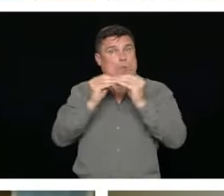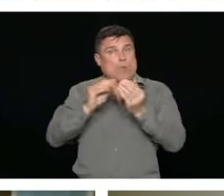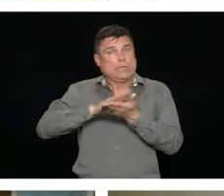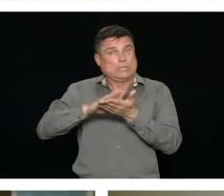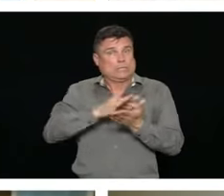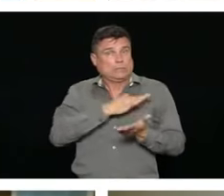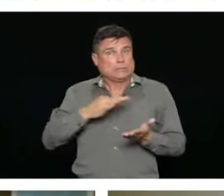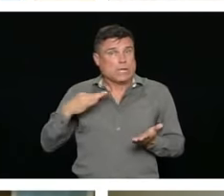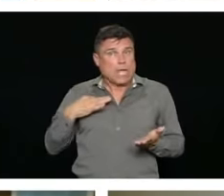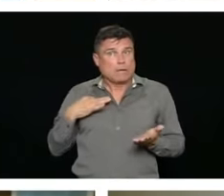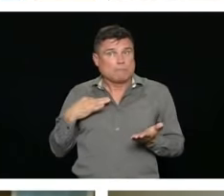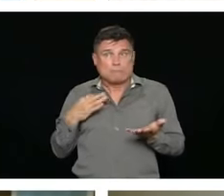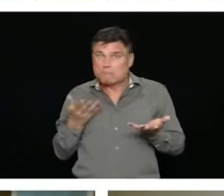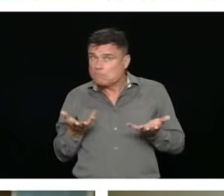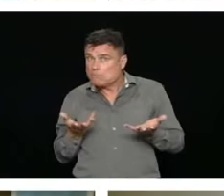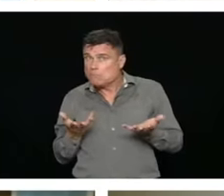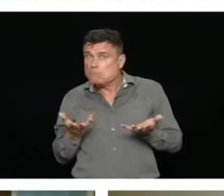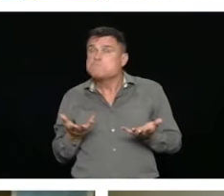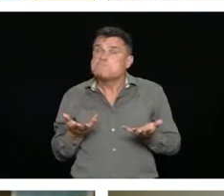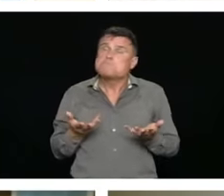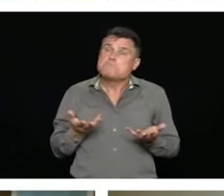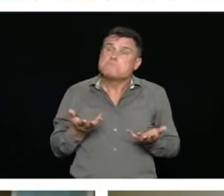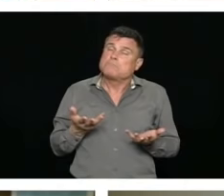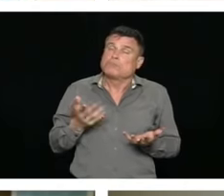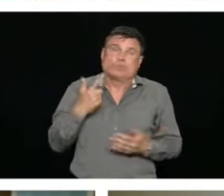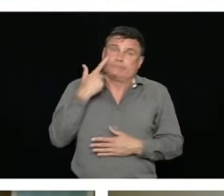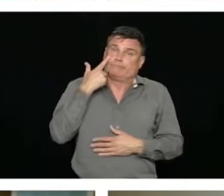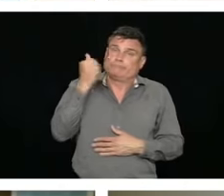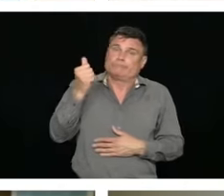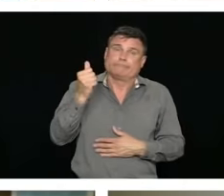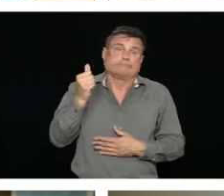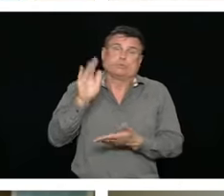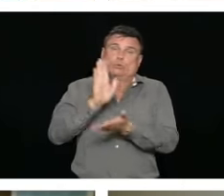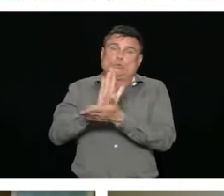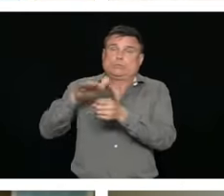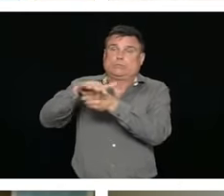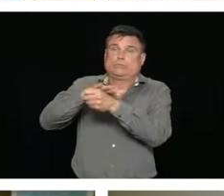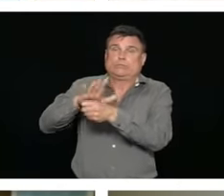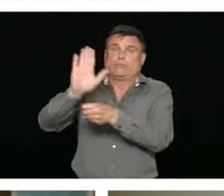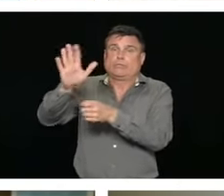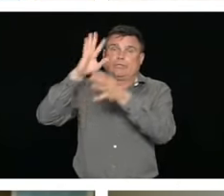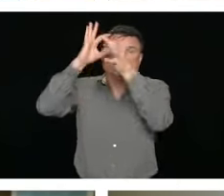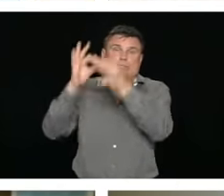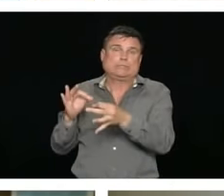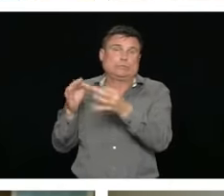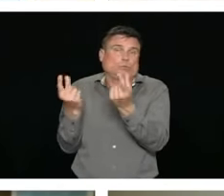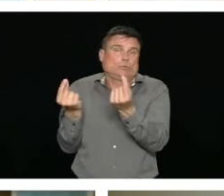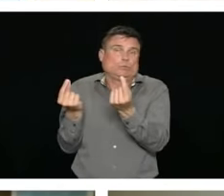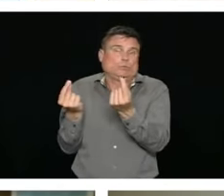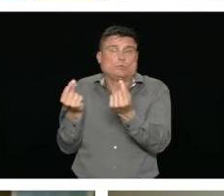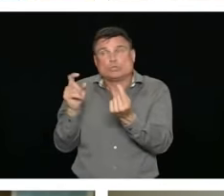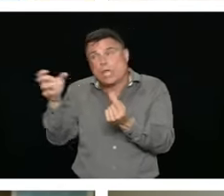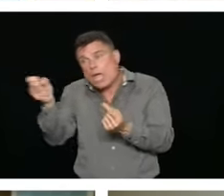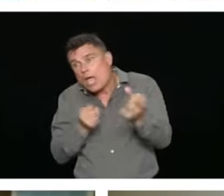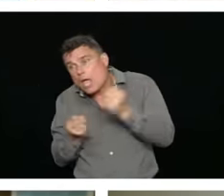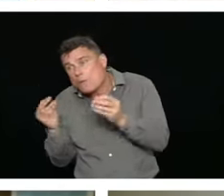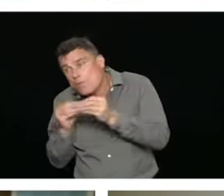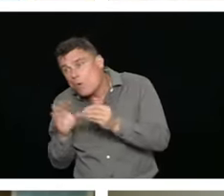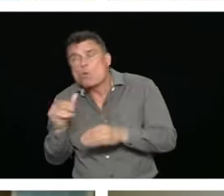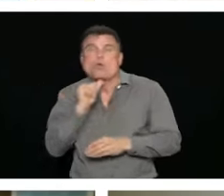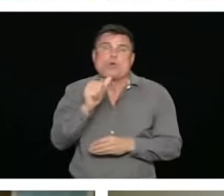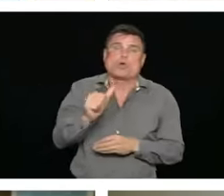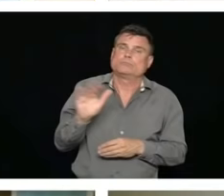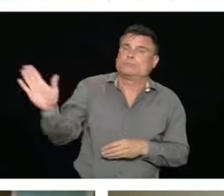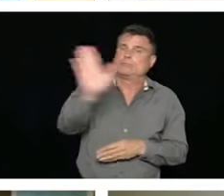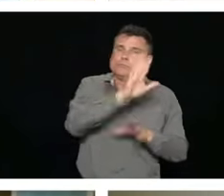is something that's needed. And if it's needed, people will certainly redeploy their resources in order to make sure that